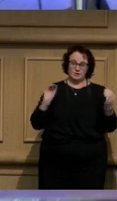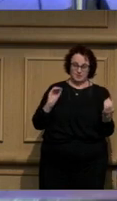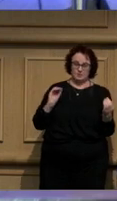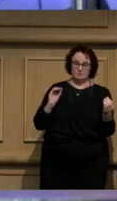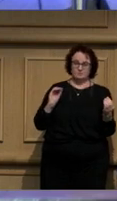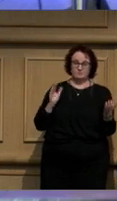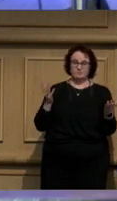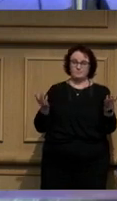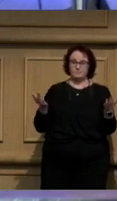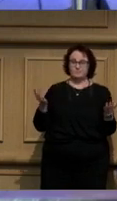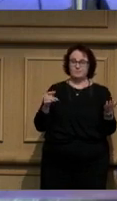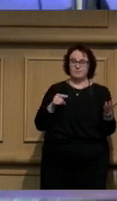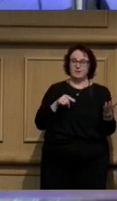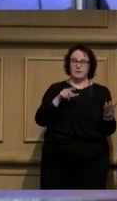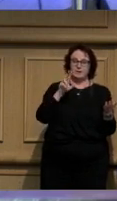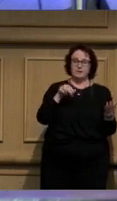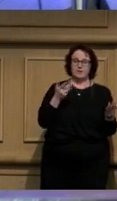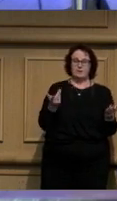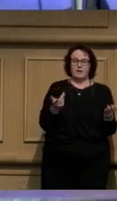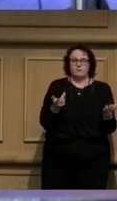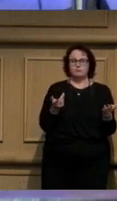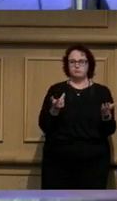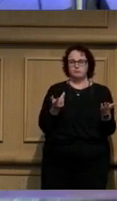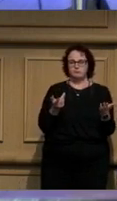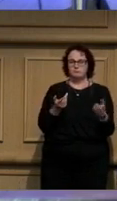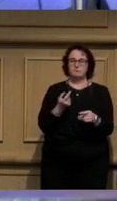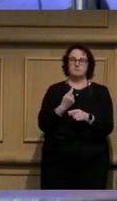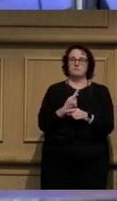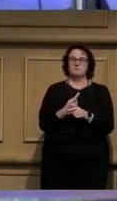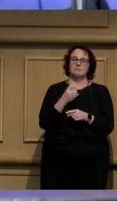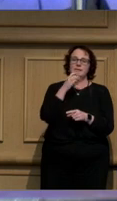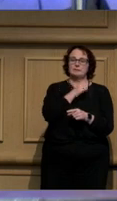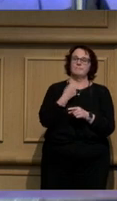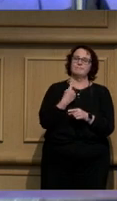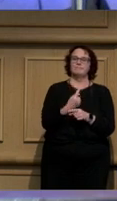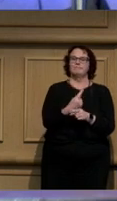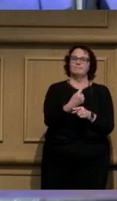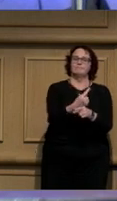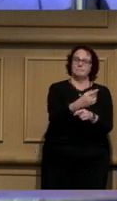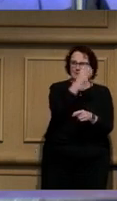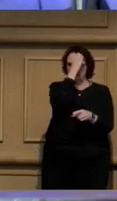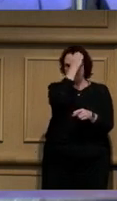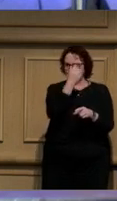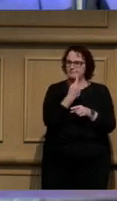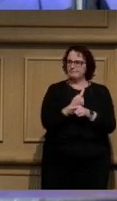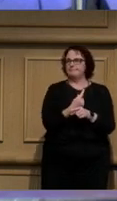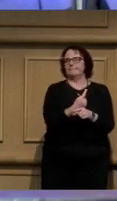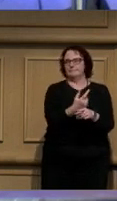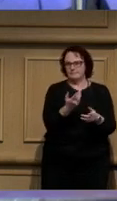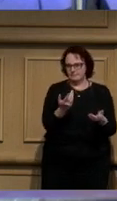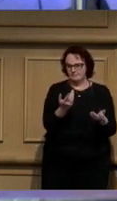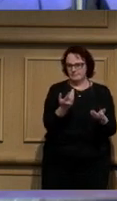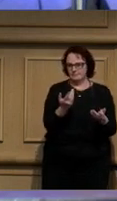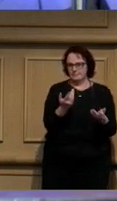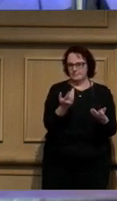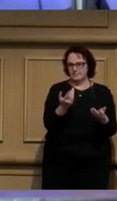I think we can get a bit complacent with this support. And it's kind of a